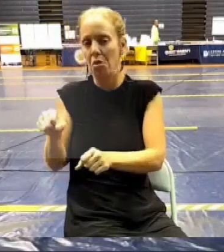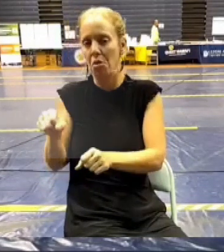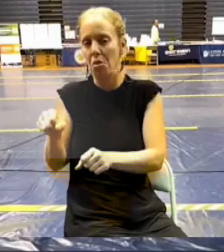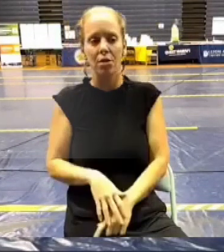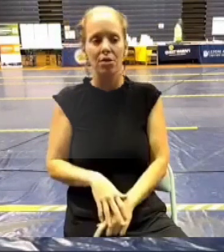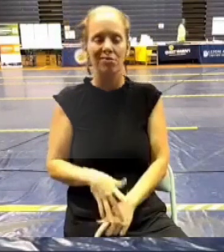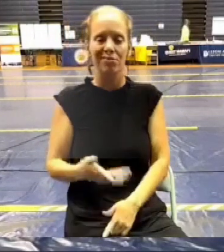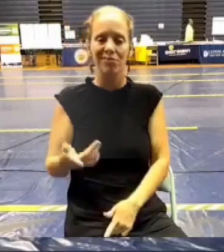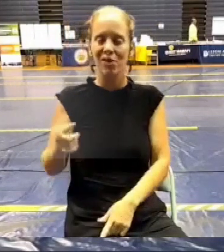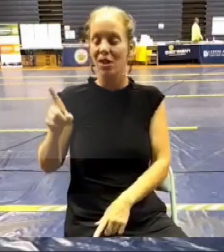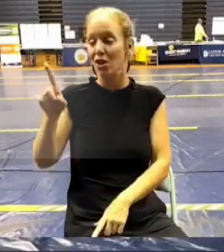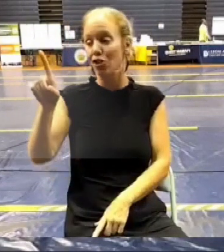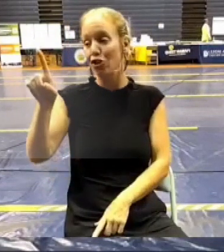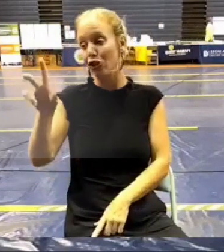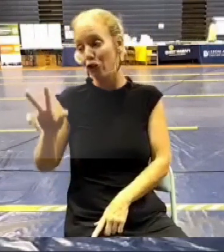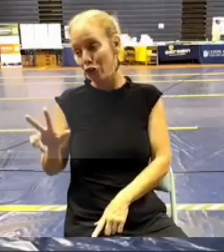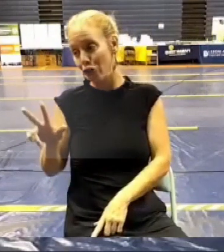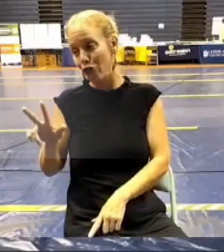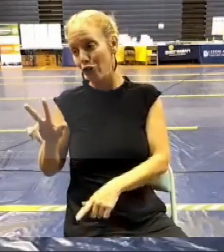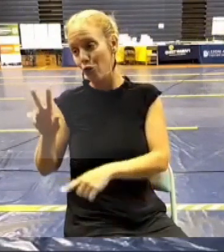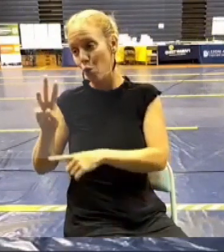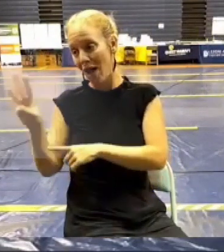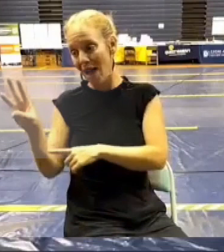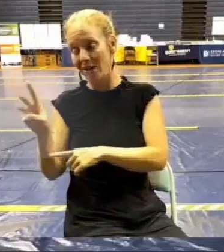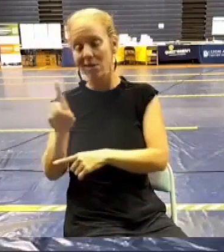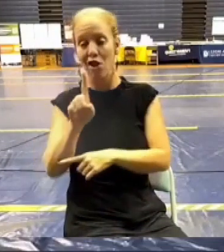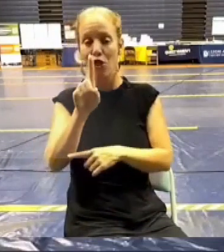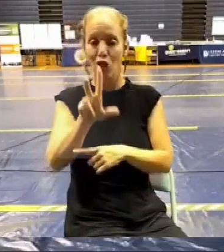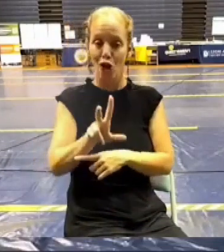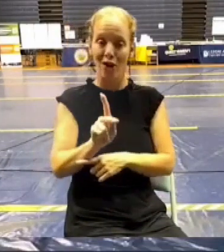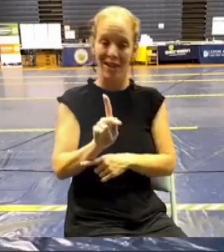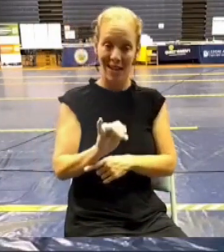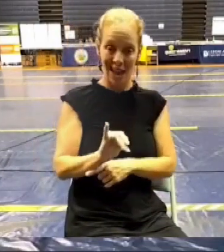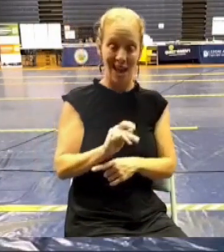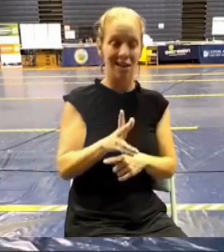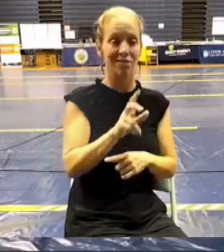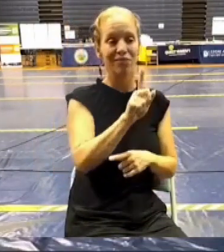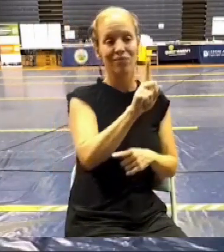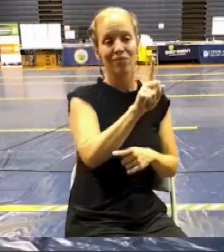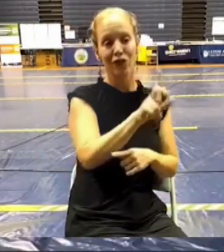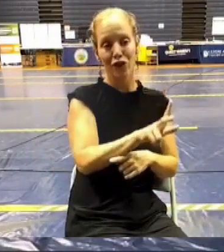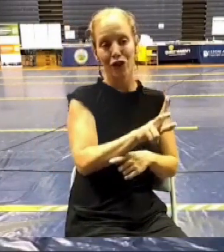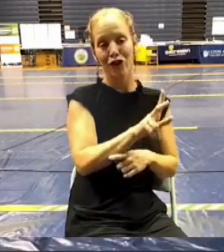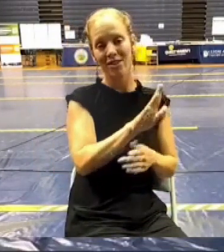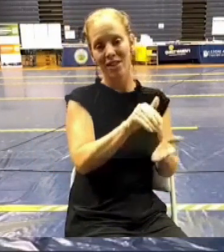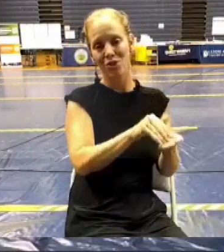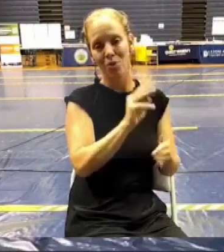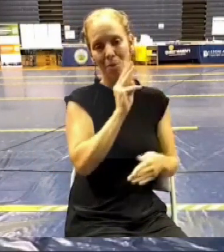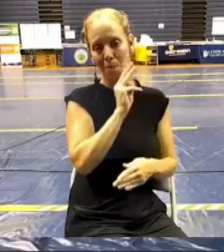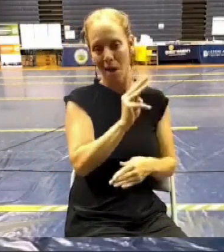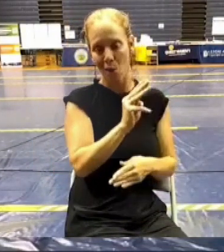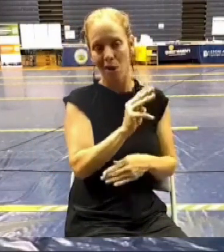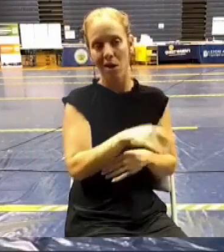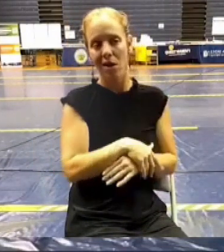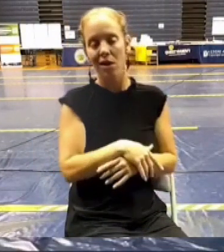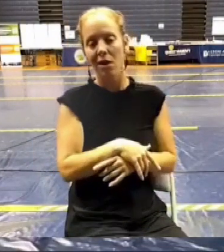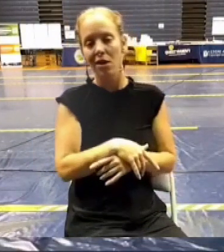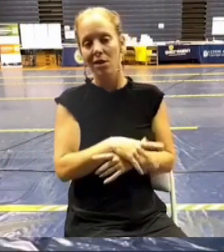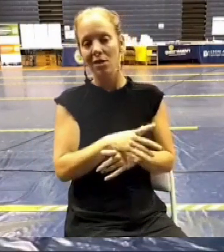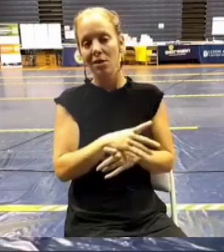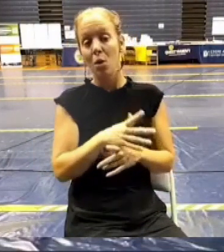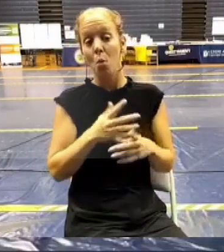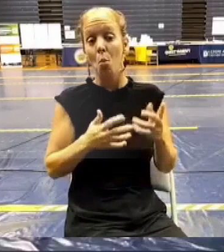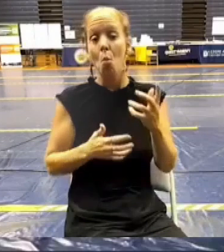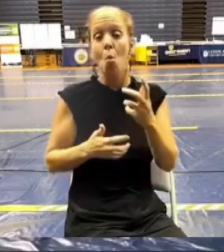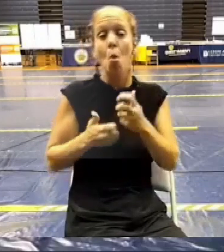a third. About a third on the west side so far, about a third in Kihei, about a third in central Maui. We're gonna put those that are the